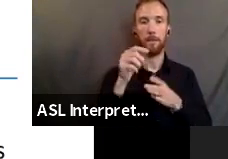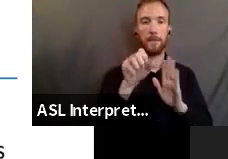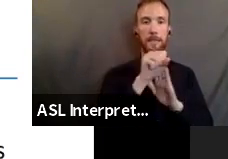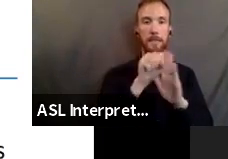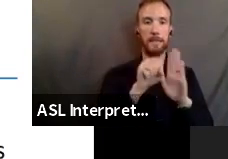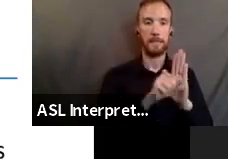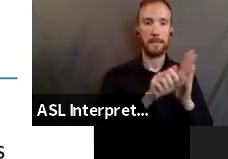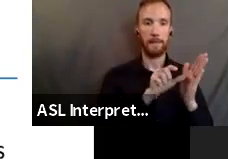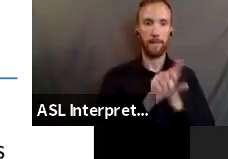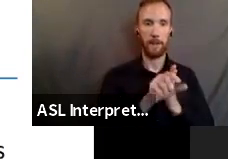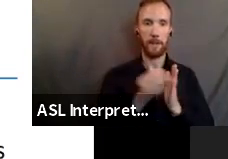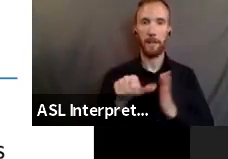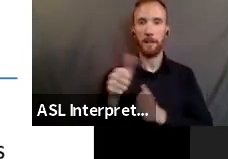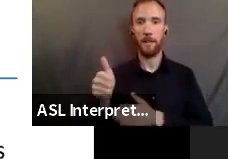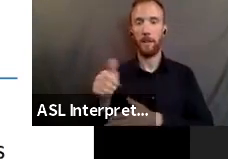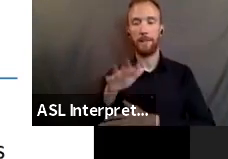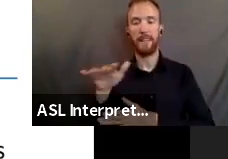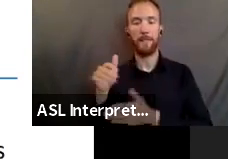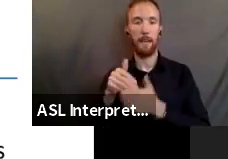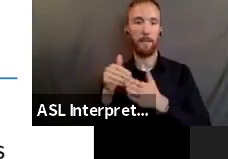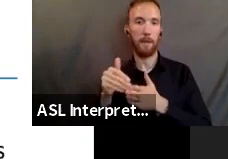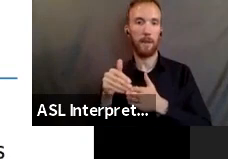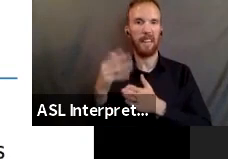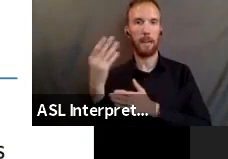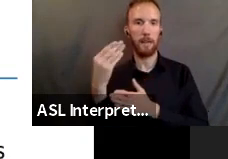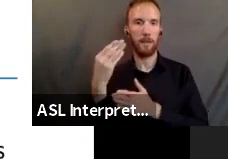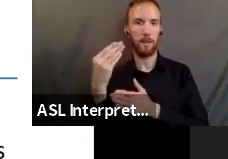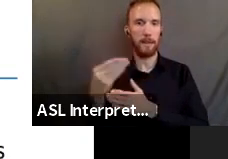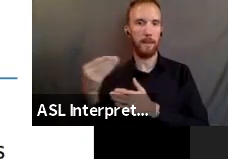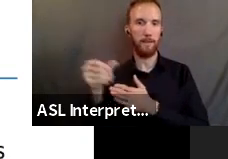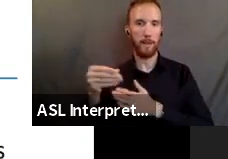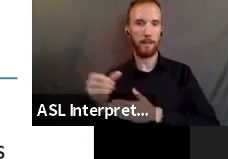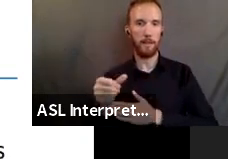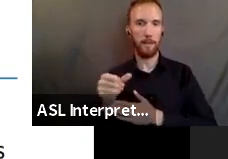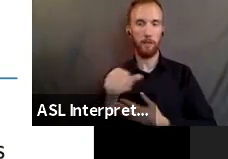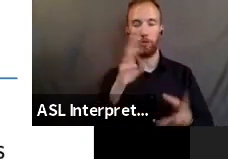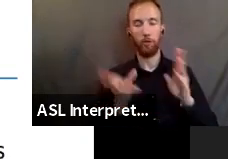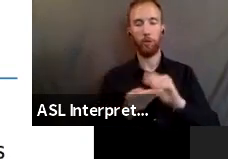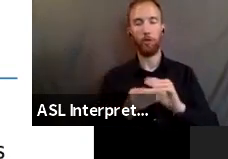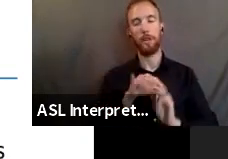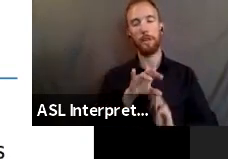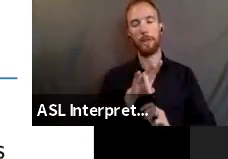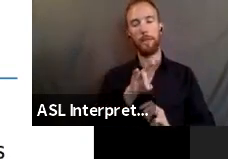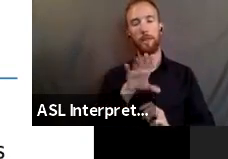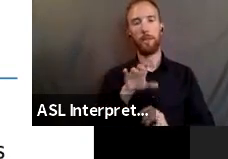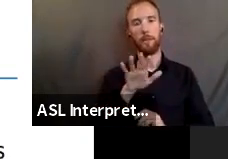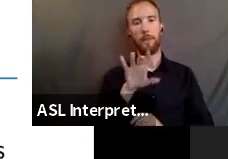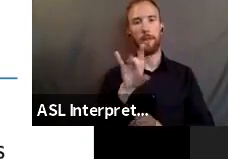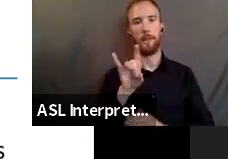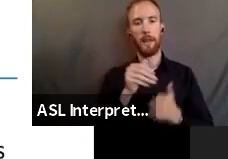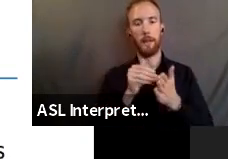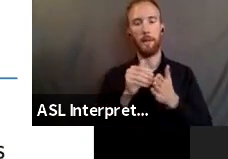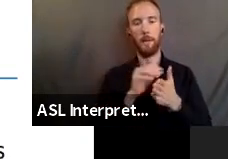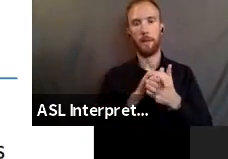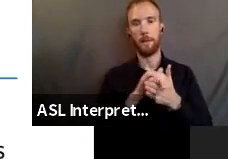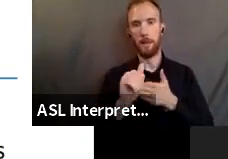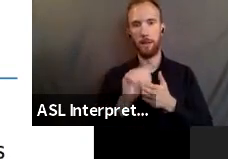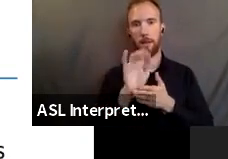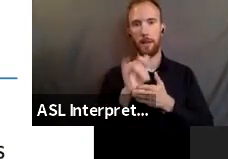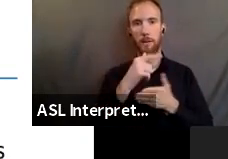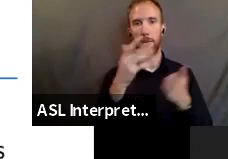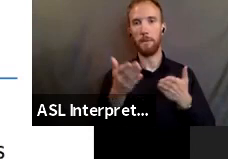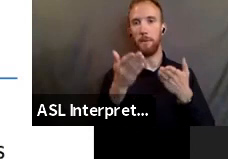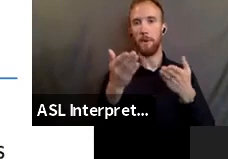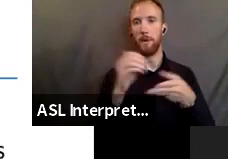and other potential external funding for a total of 758 million dollars as proposed in the capital plan